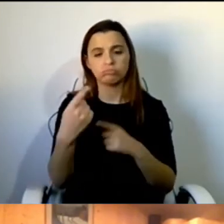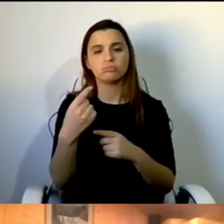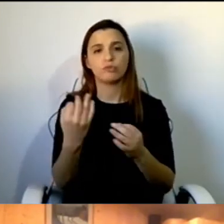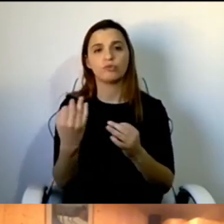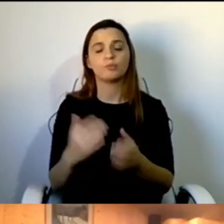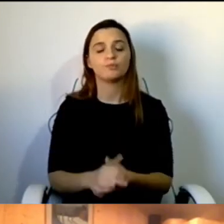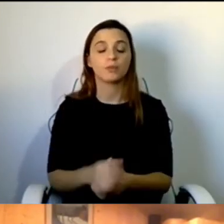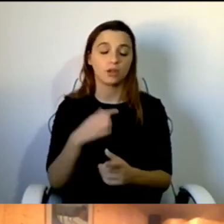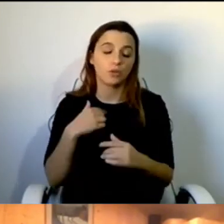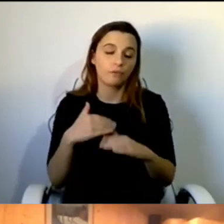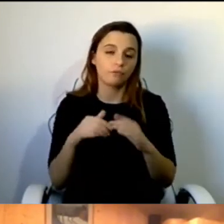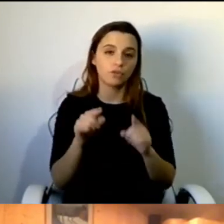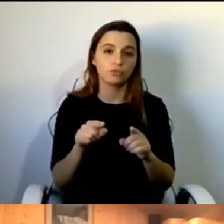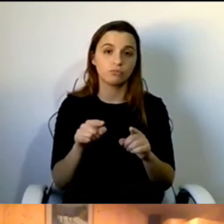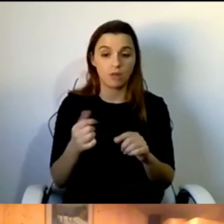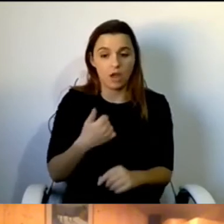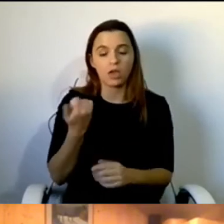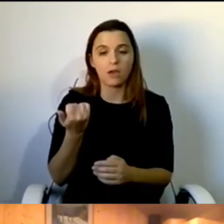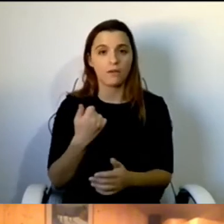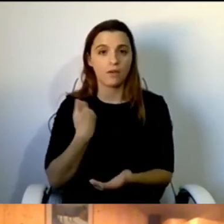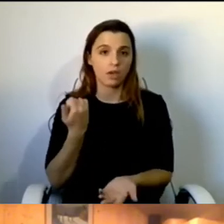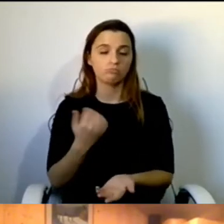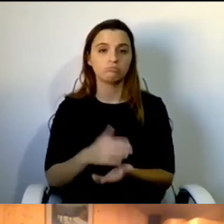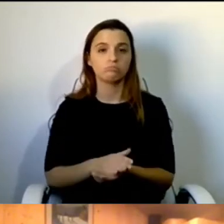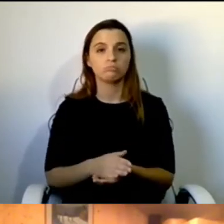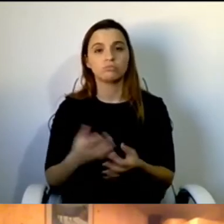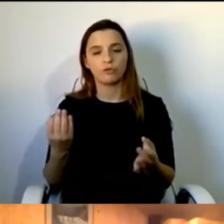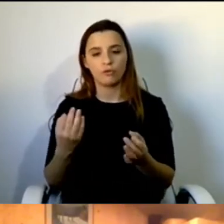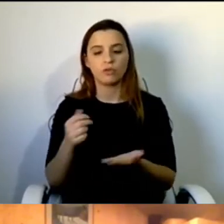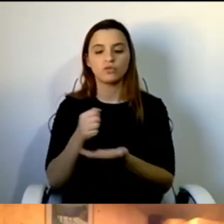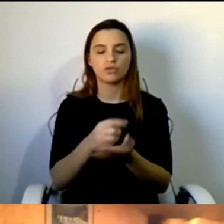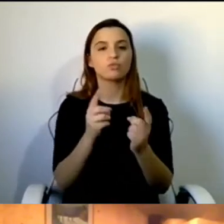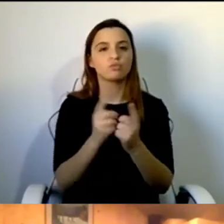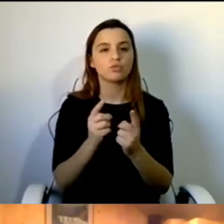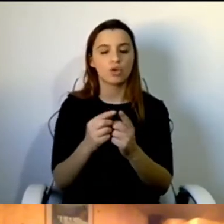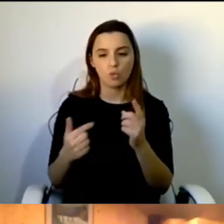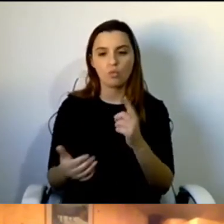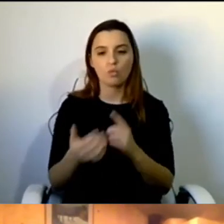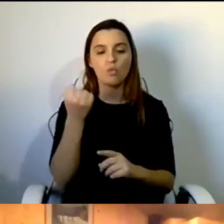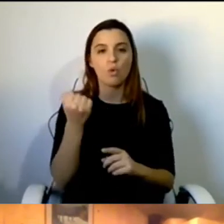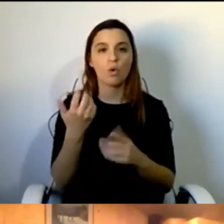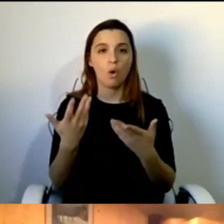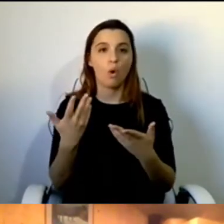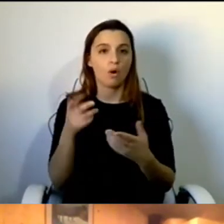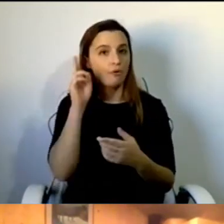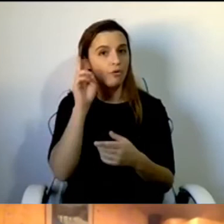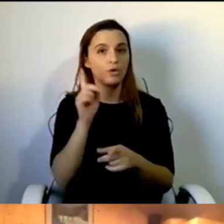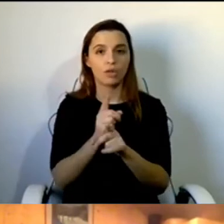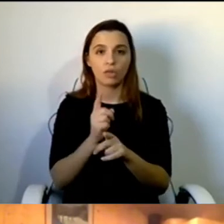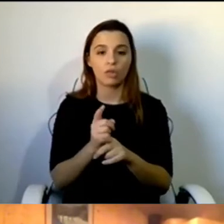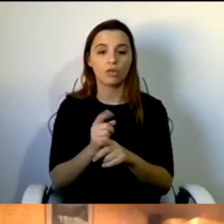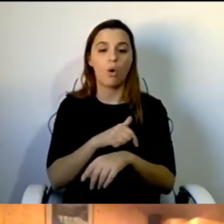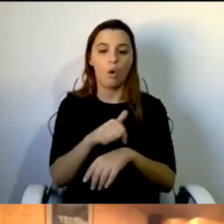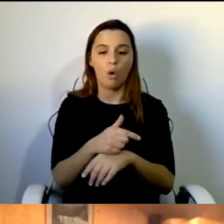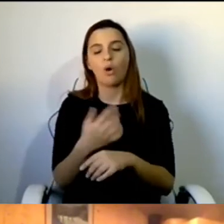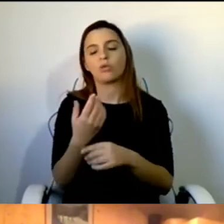So I got my personal assistance in the same amount that I have now, but through the city and not through the state. But that 2 years